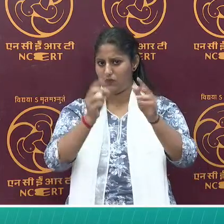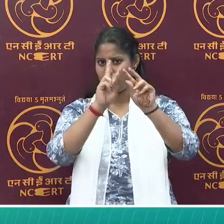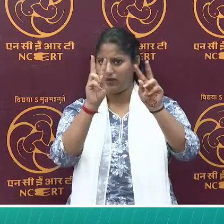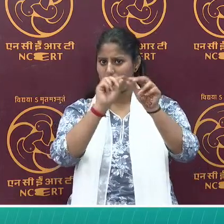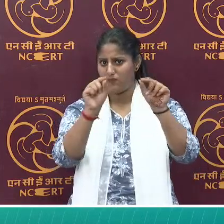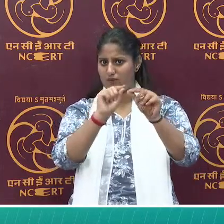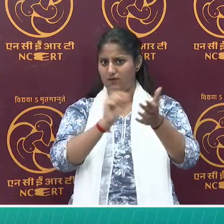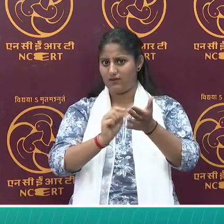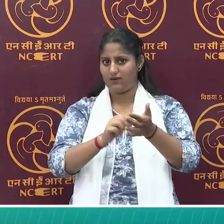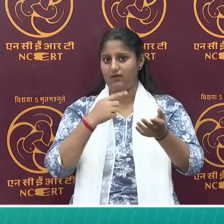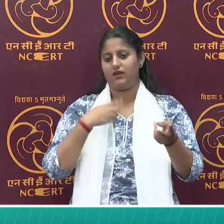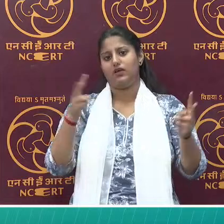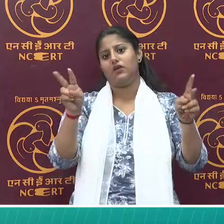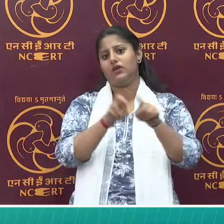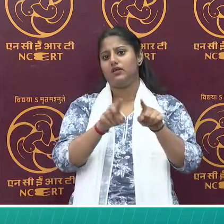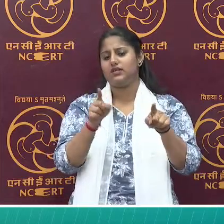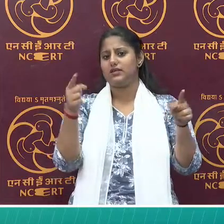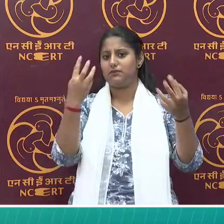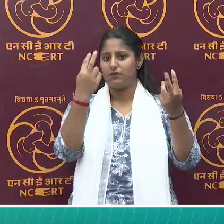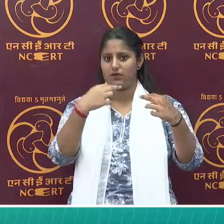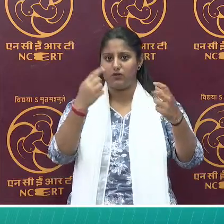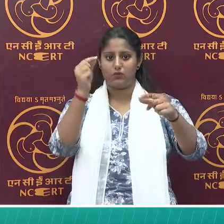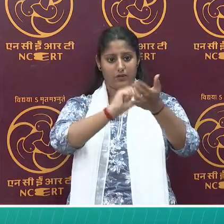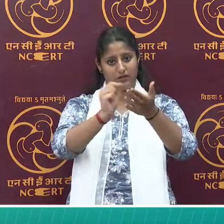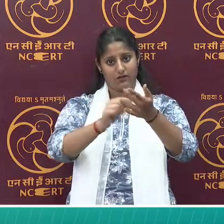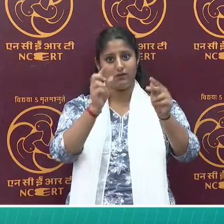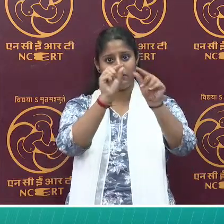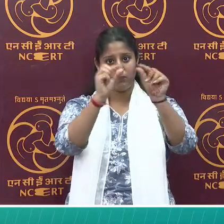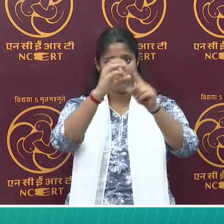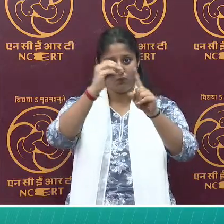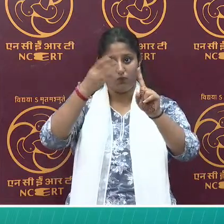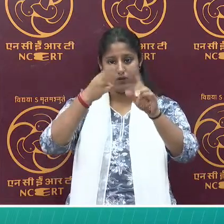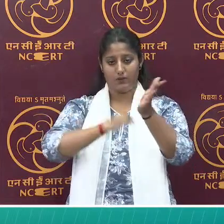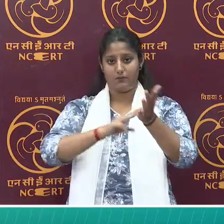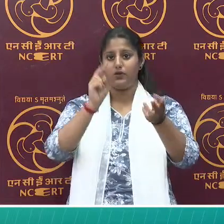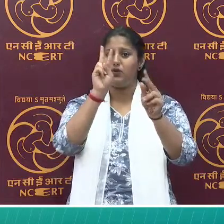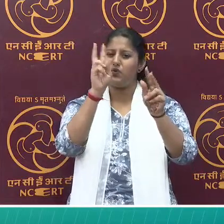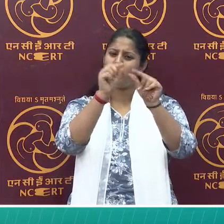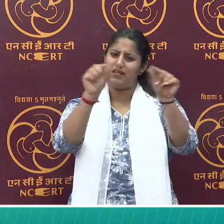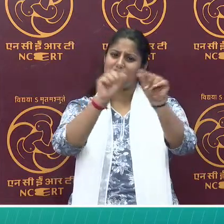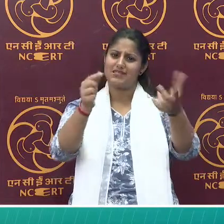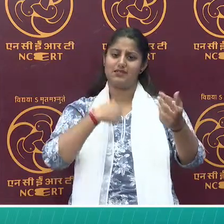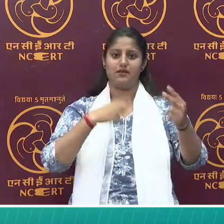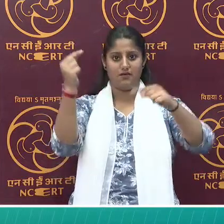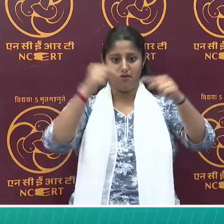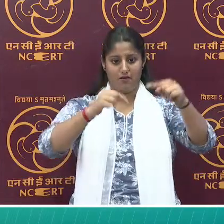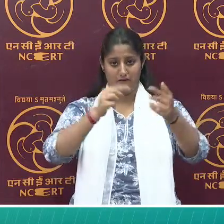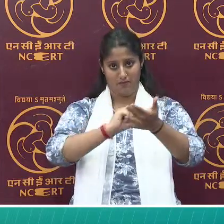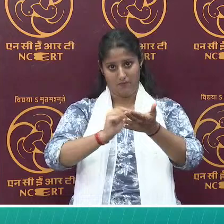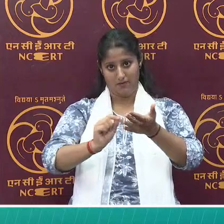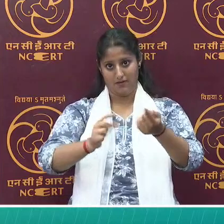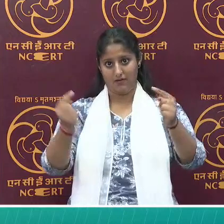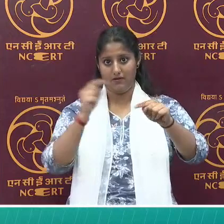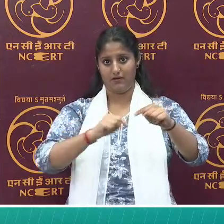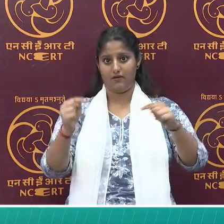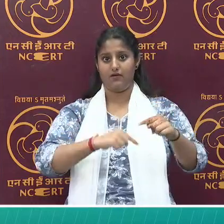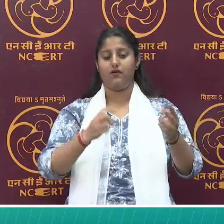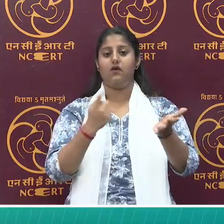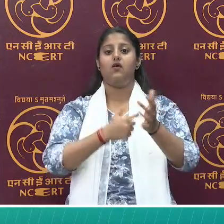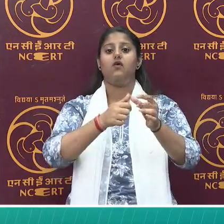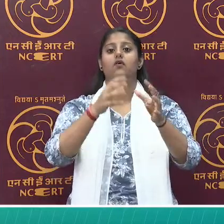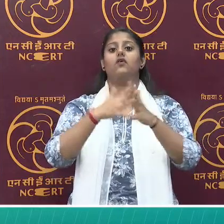viewers can come up with more lines and write down in the comment section. Let me recite these 2 lines for you, dear children, although these are raw